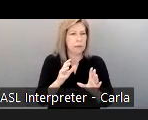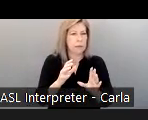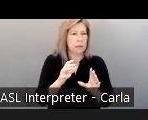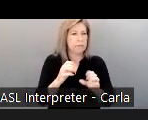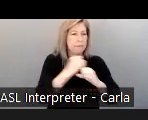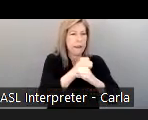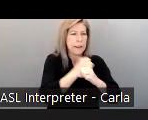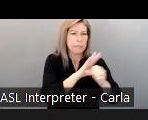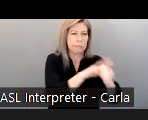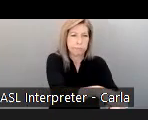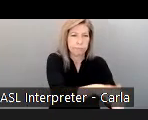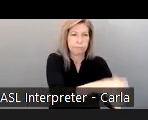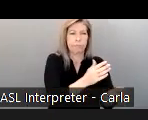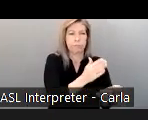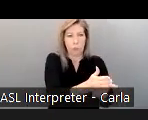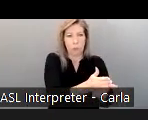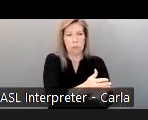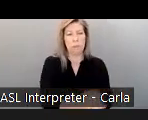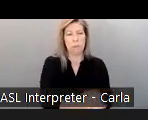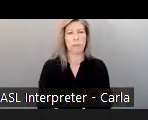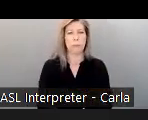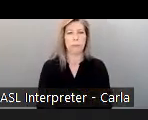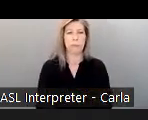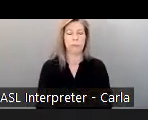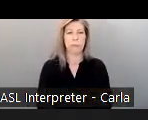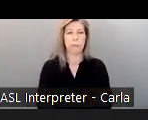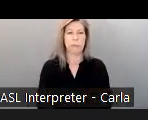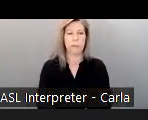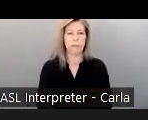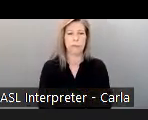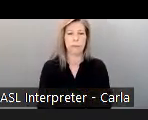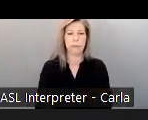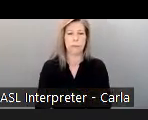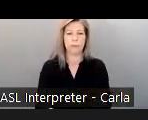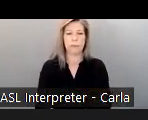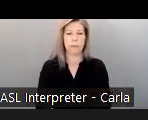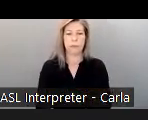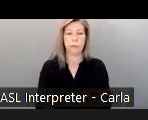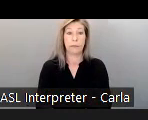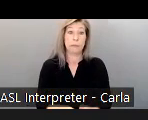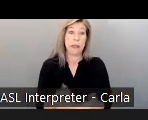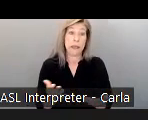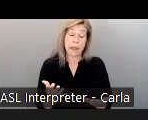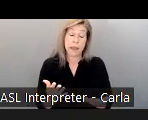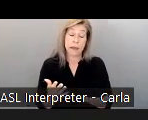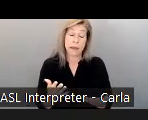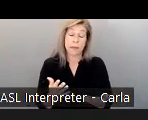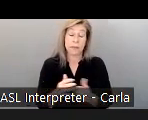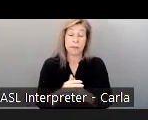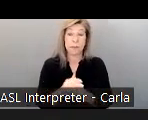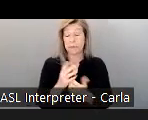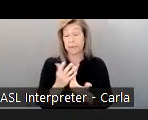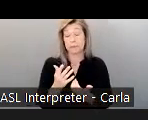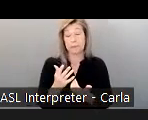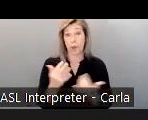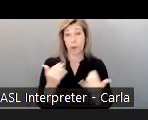Well, we'll switch. Okay. So if there's one quote that you're going to remember from